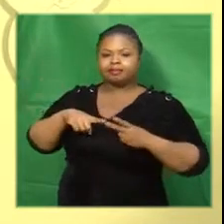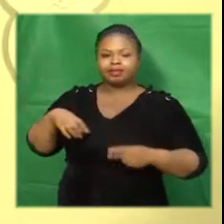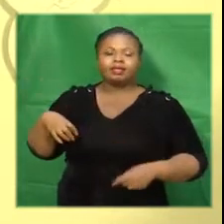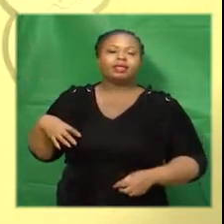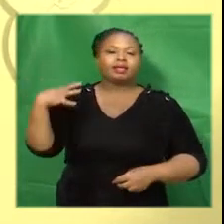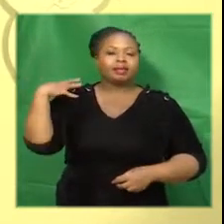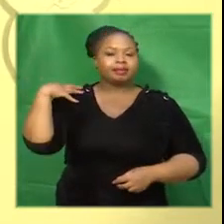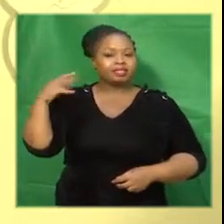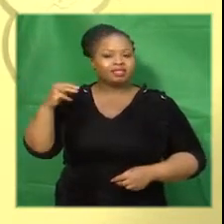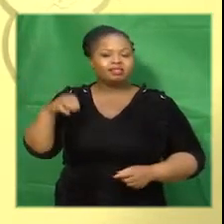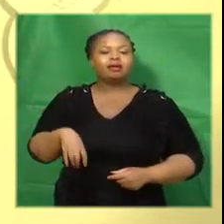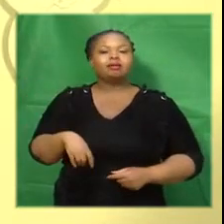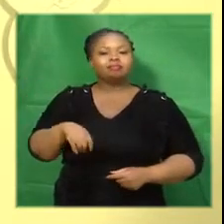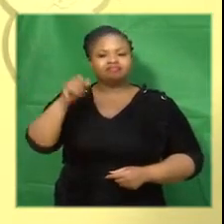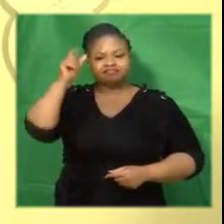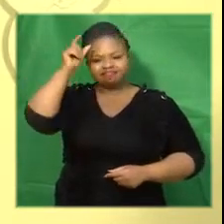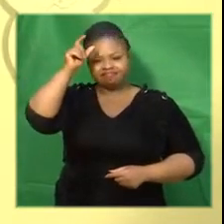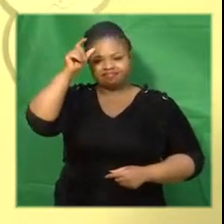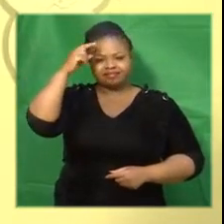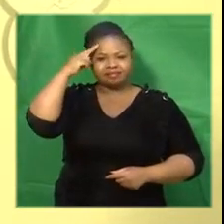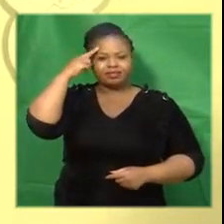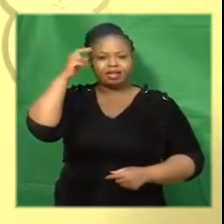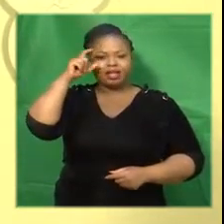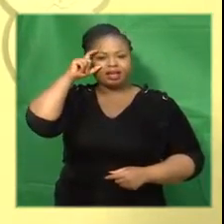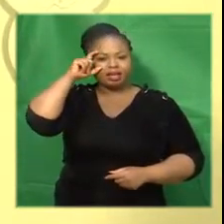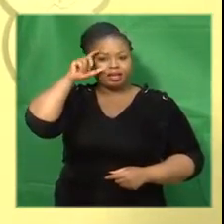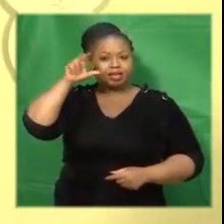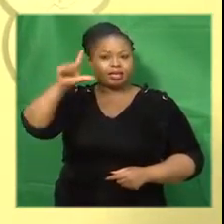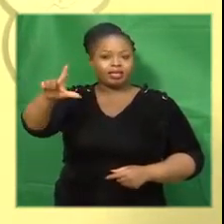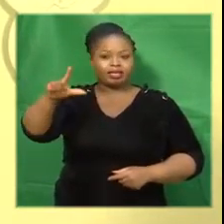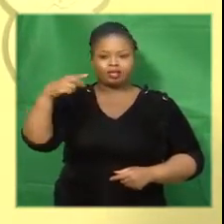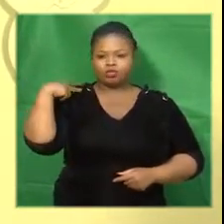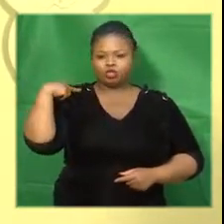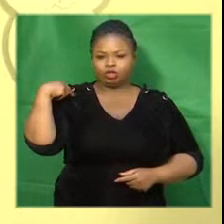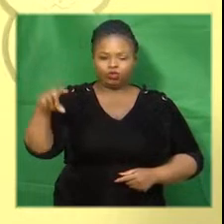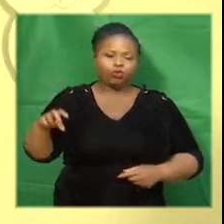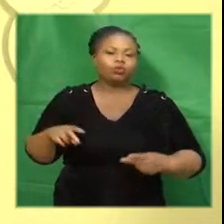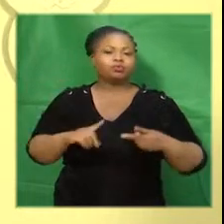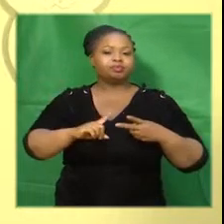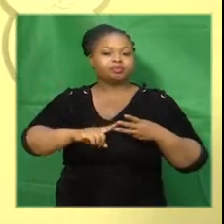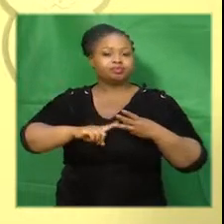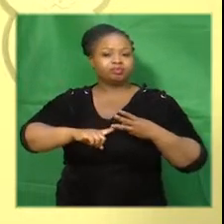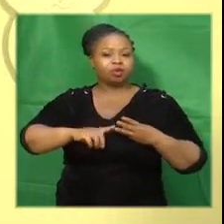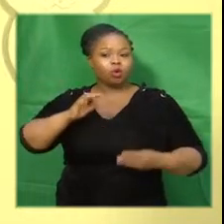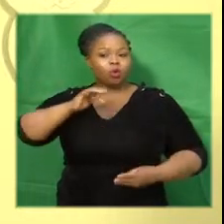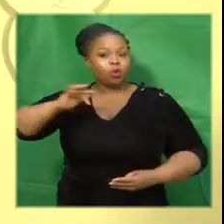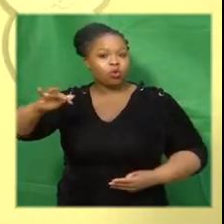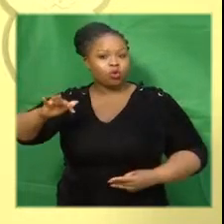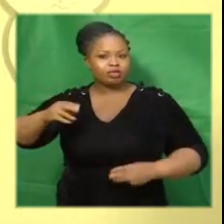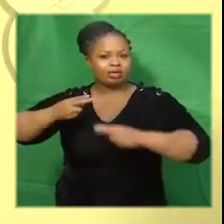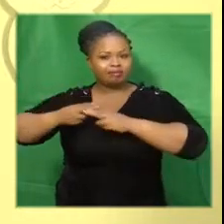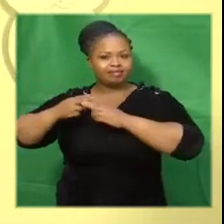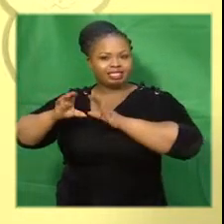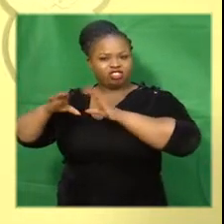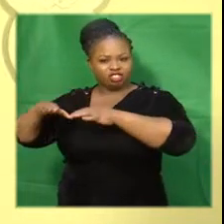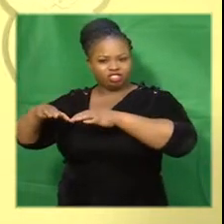Sisulu, Water and Sanitation, Mr. Senzo Mkhulu.